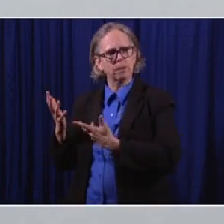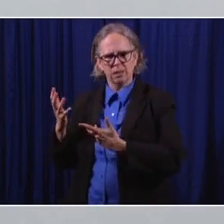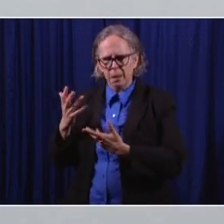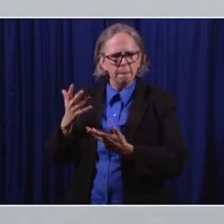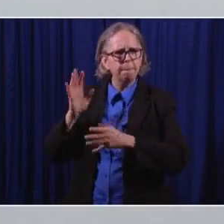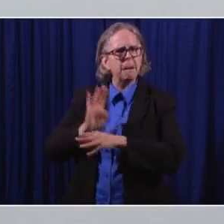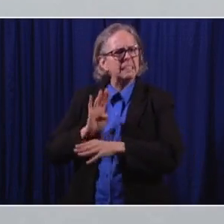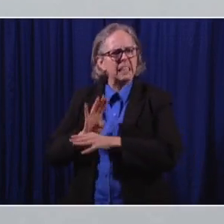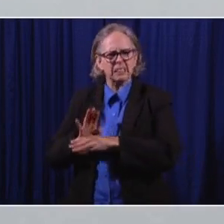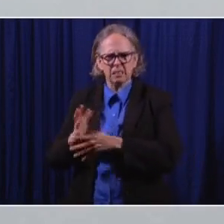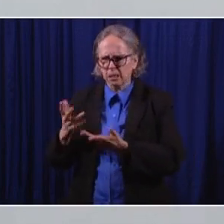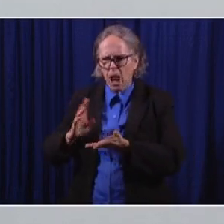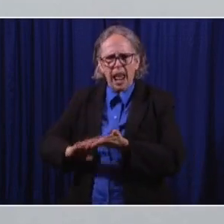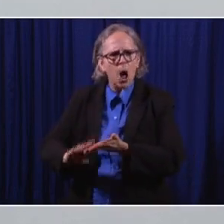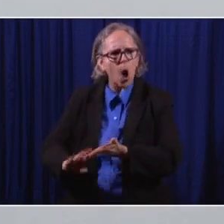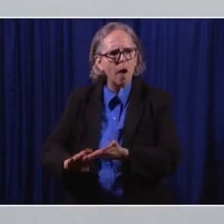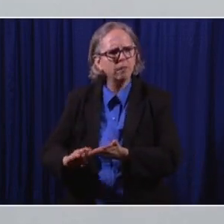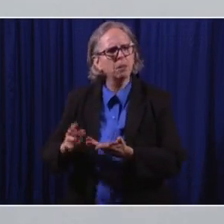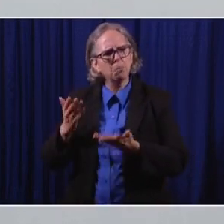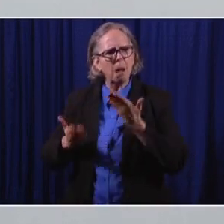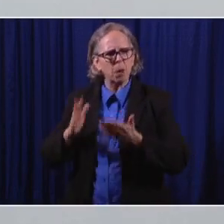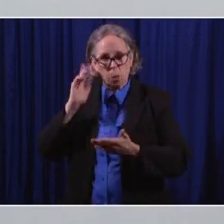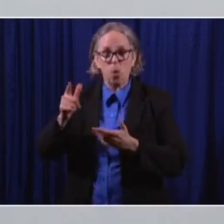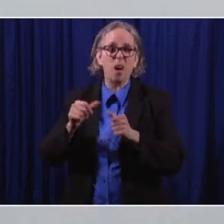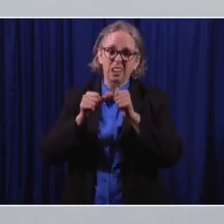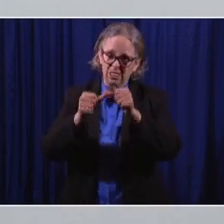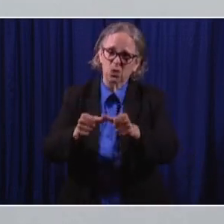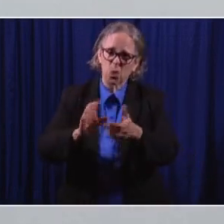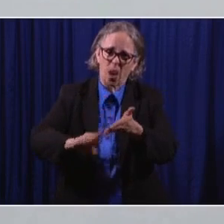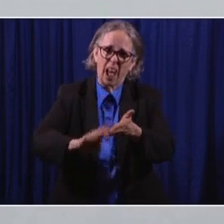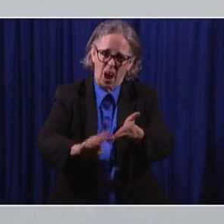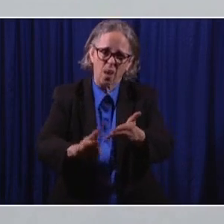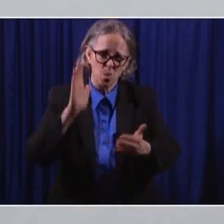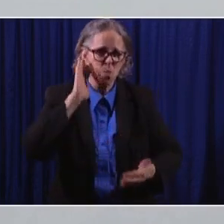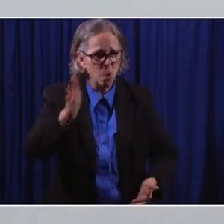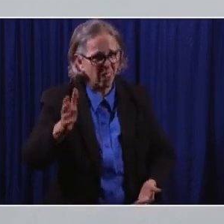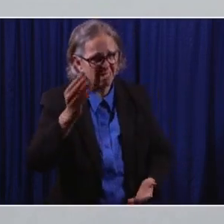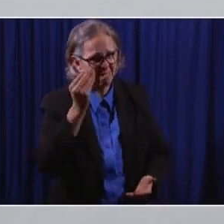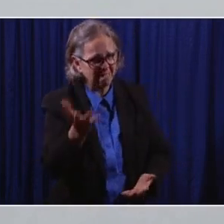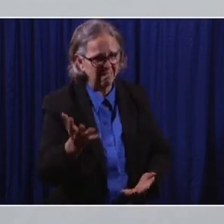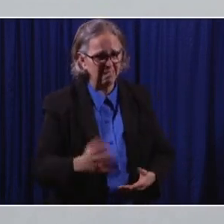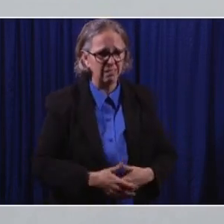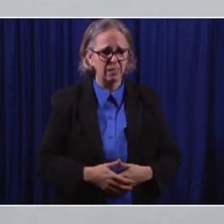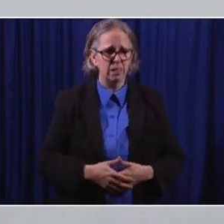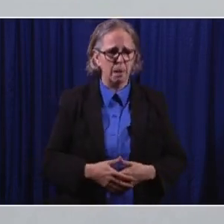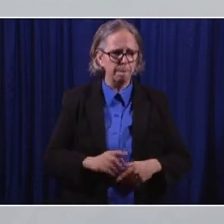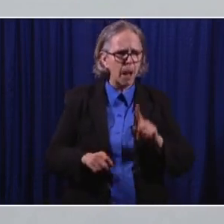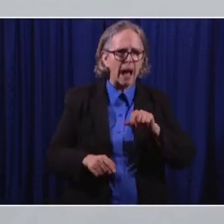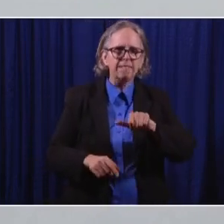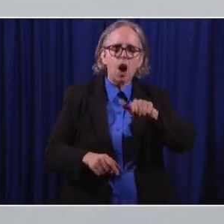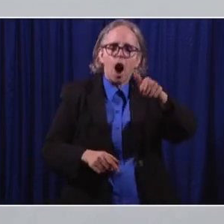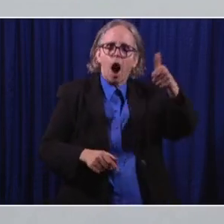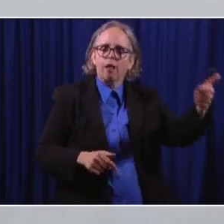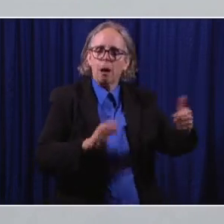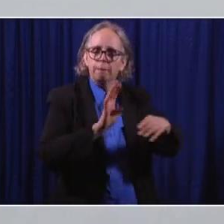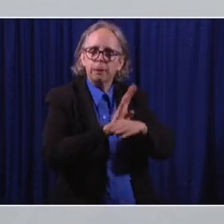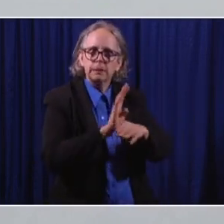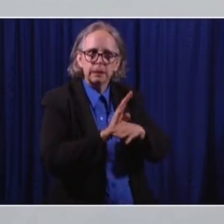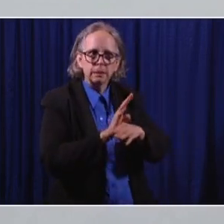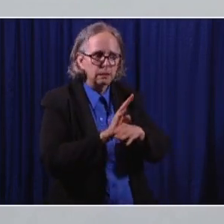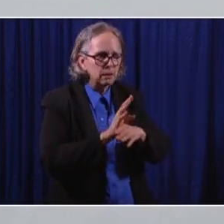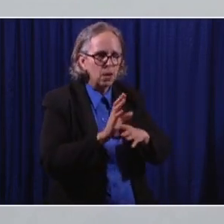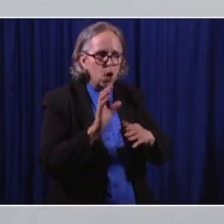And I expect we will continue to see those announcements for some time as other businesses are hiring.